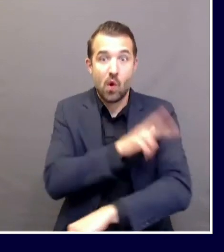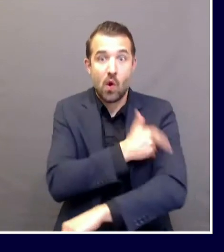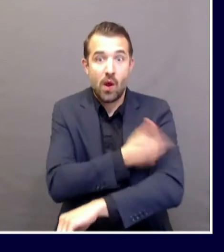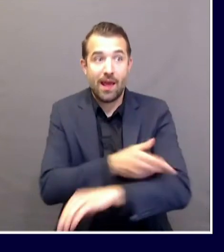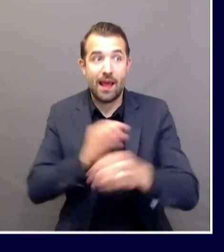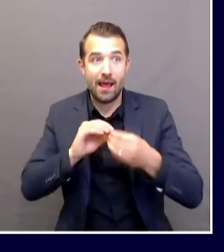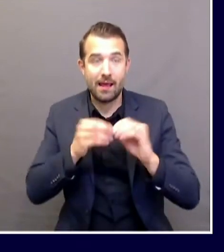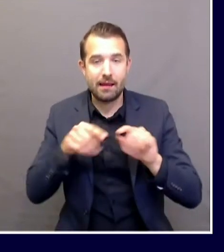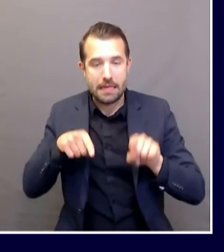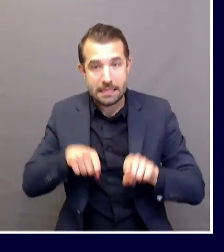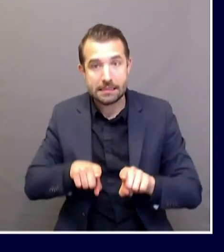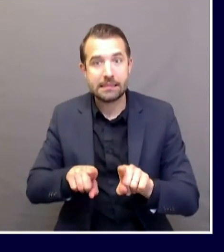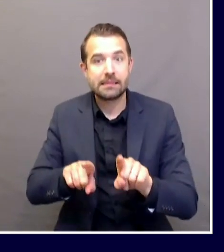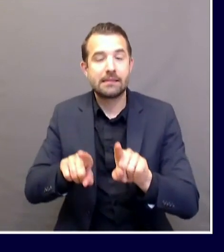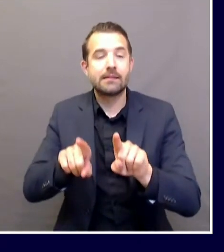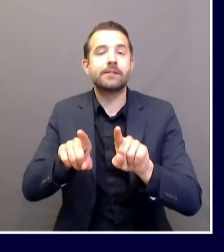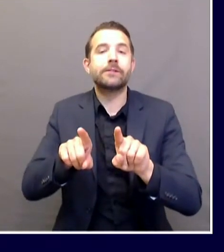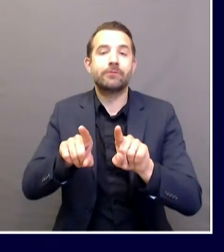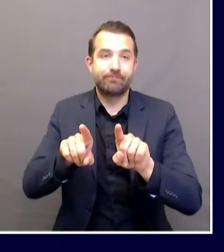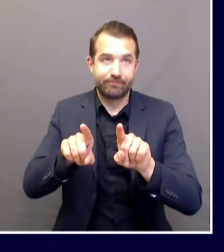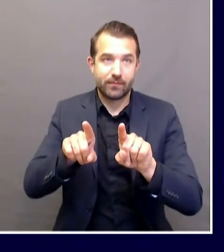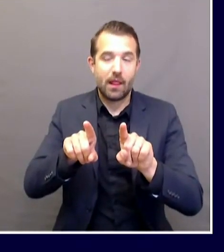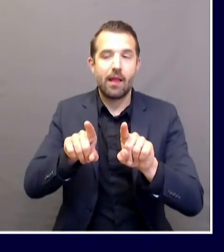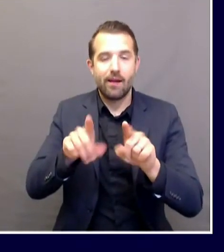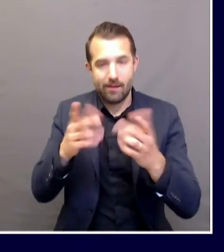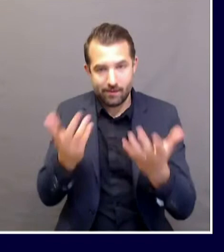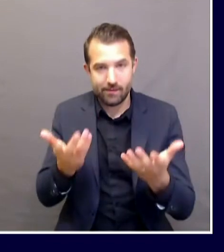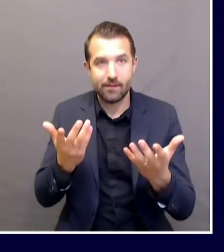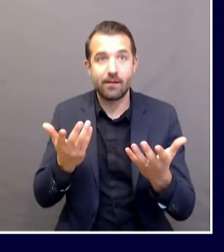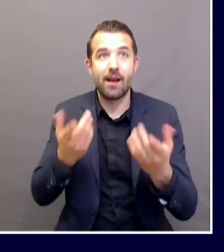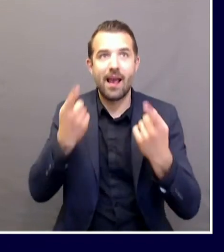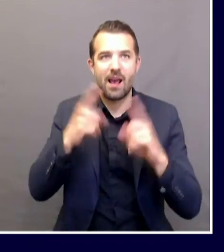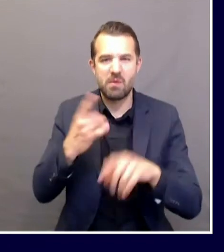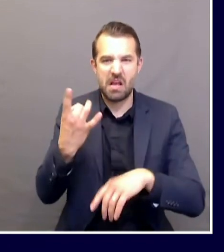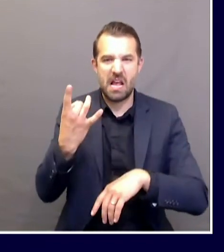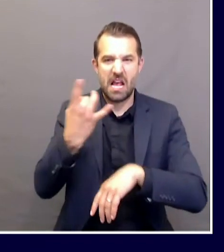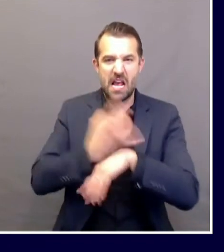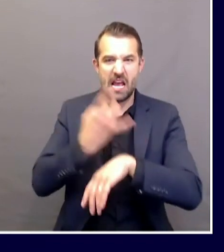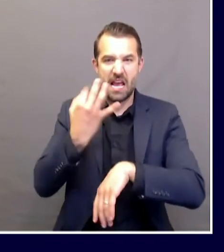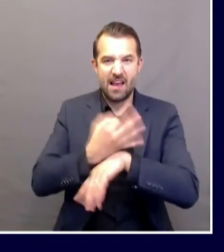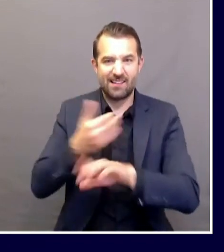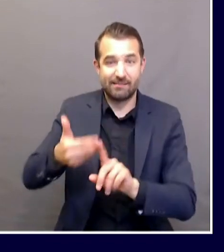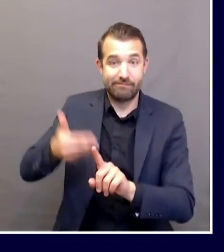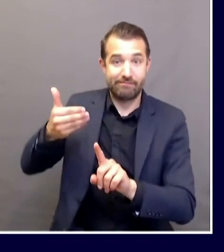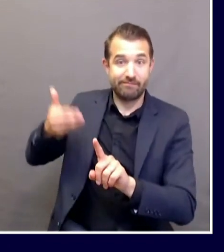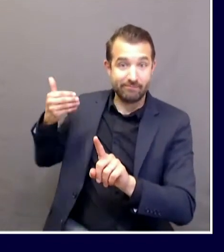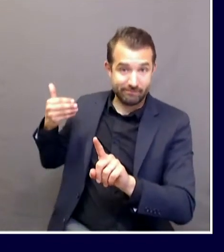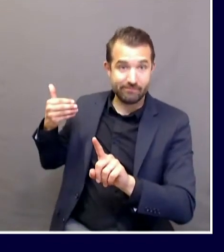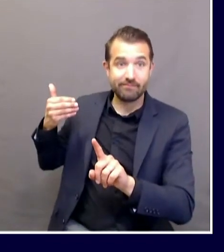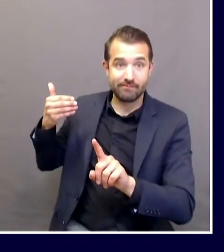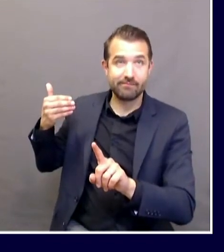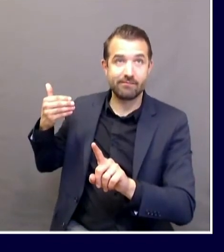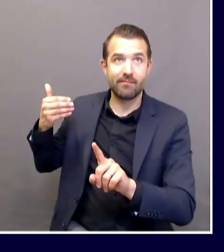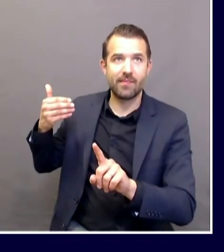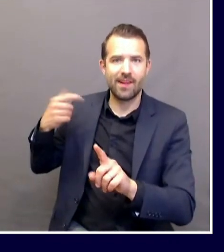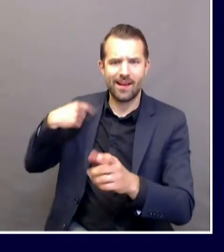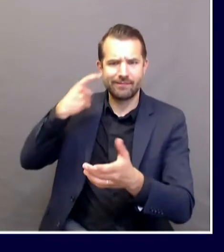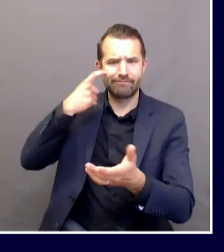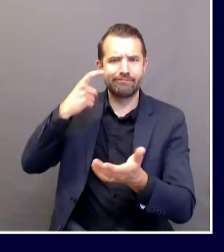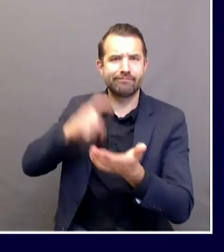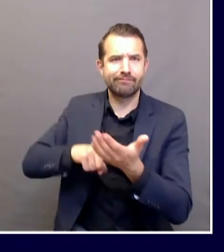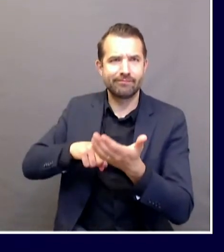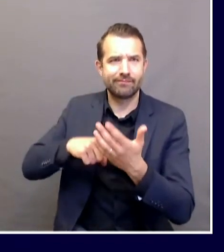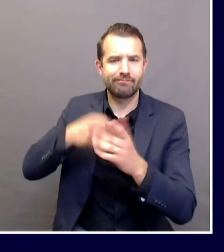bit. As you'll recall, Amy, about 8 or 9 days ago, we were having largely the same number of cases, maybe just a